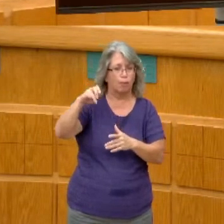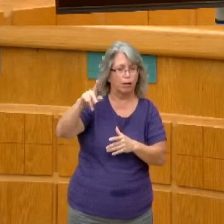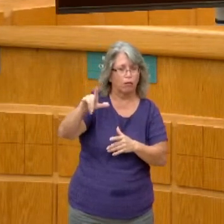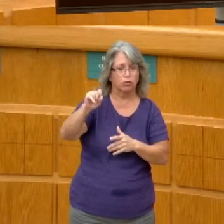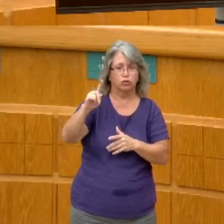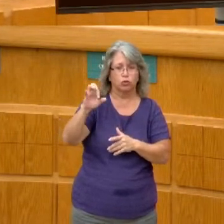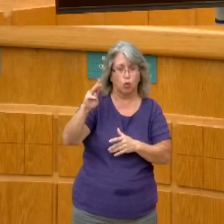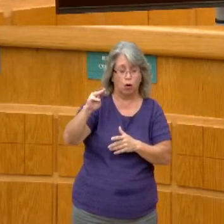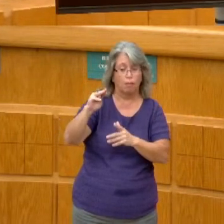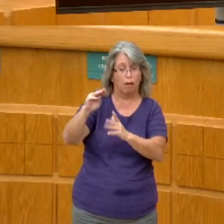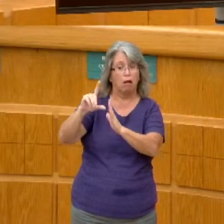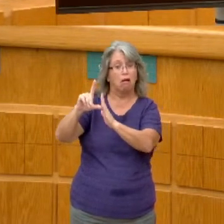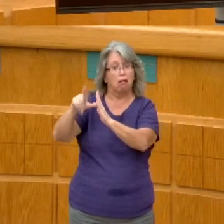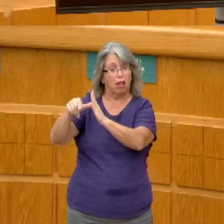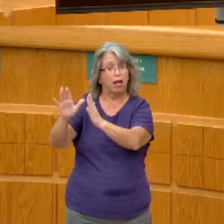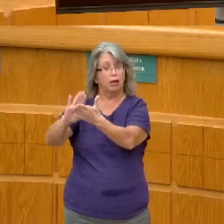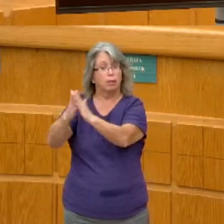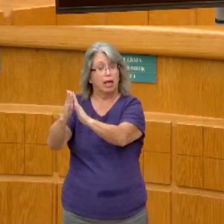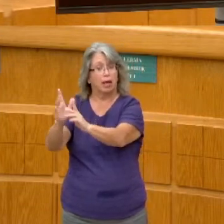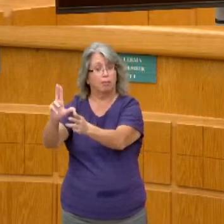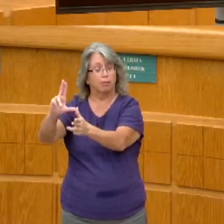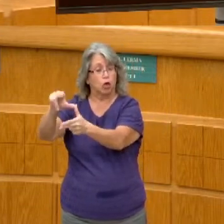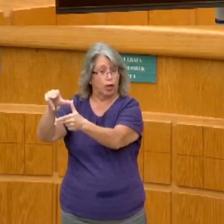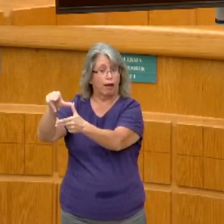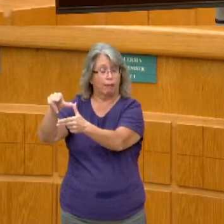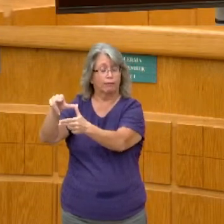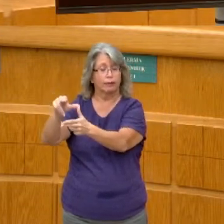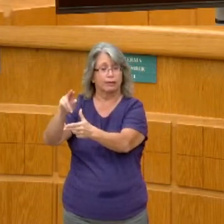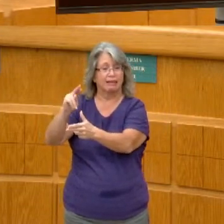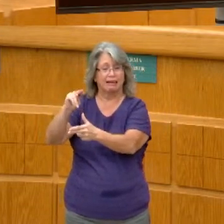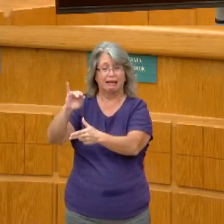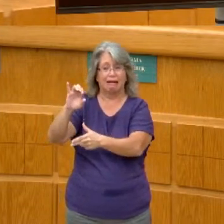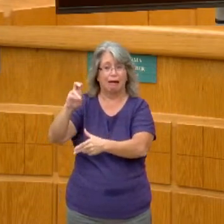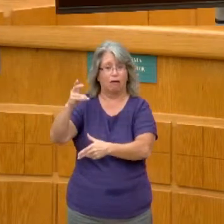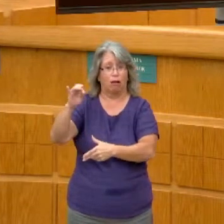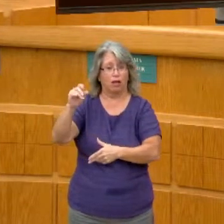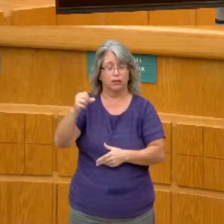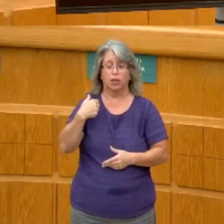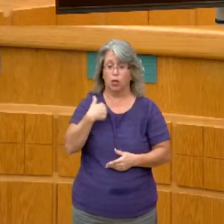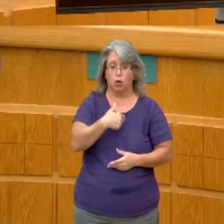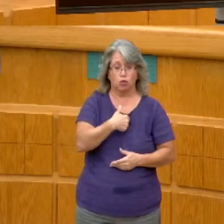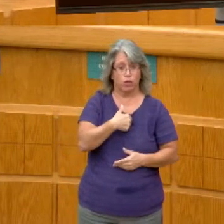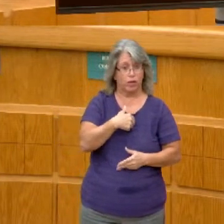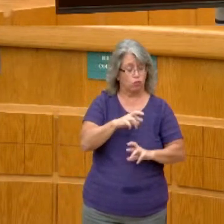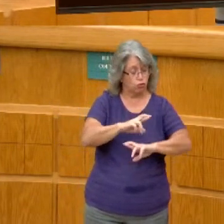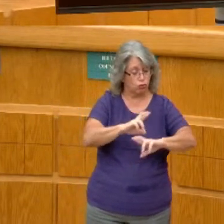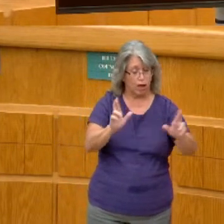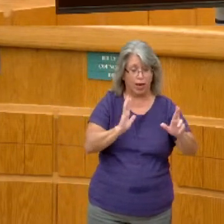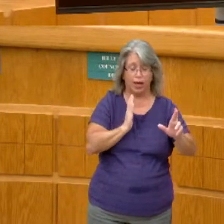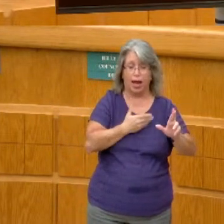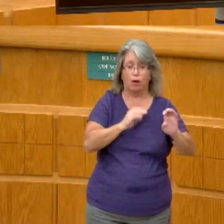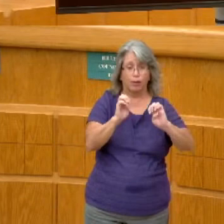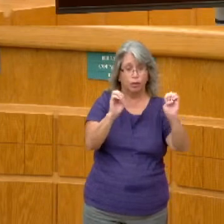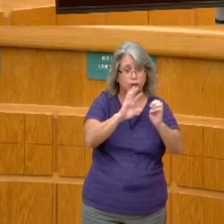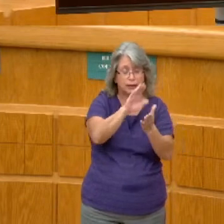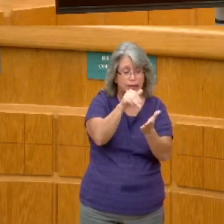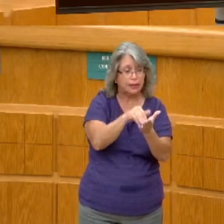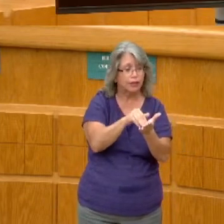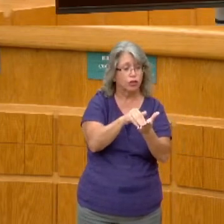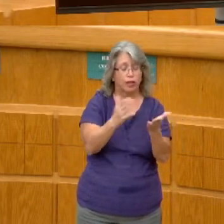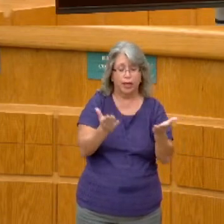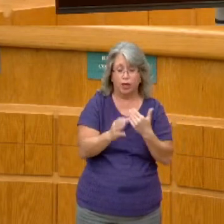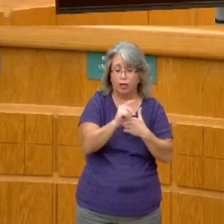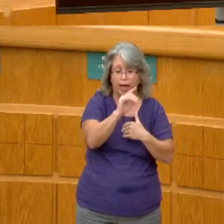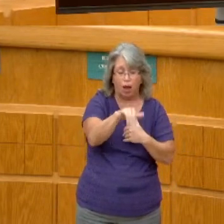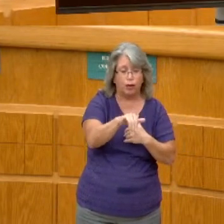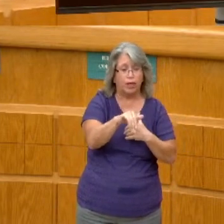Nicholas. We stood up our emergency operations centers as a city and county. We coordinated with all our jurisdictions, with regional,